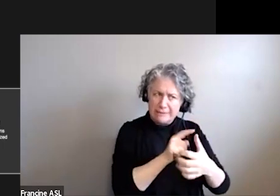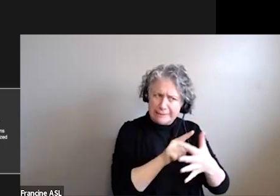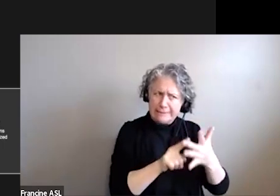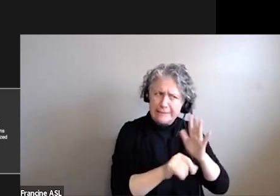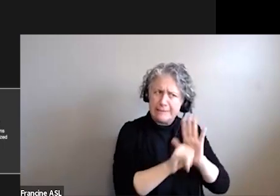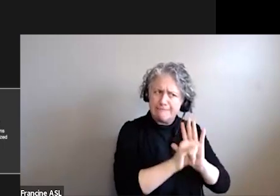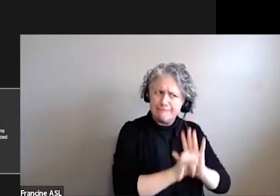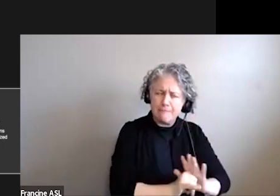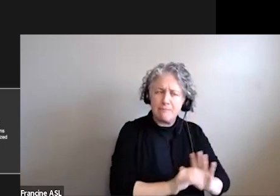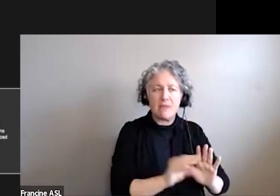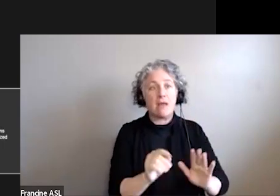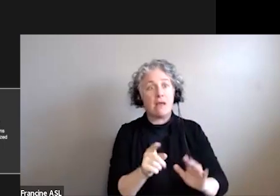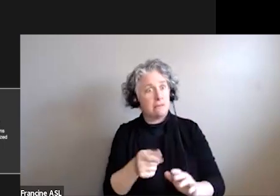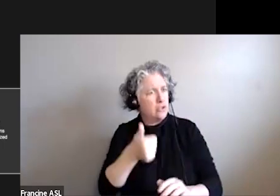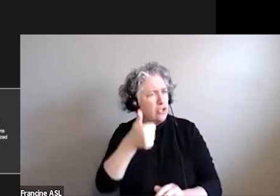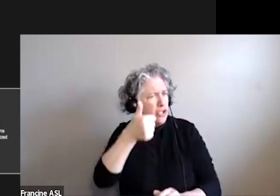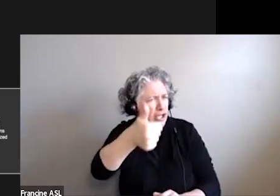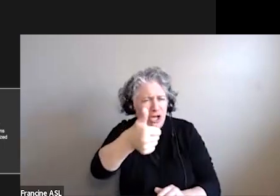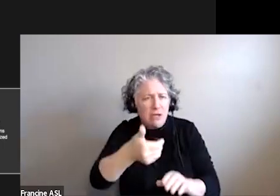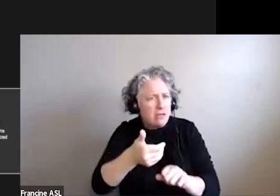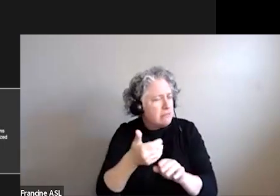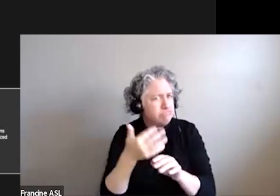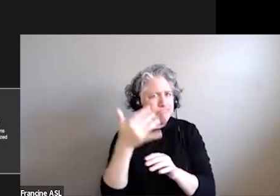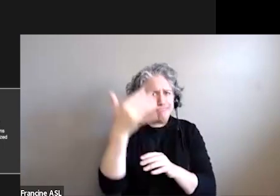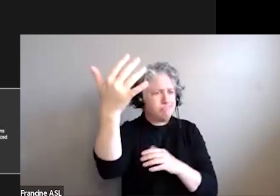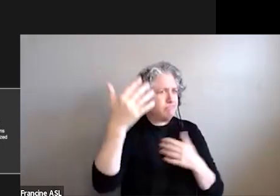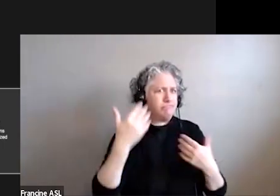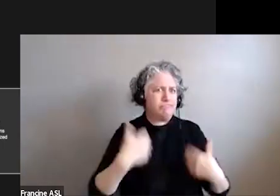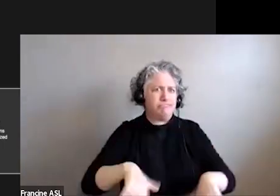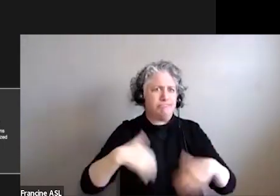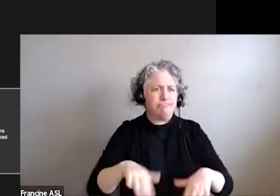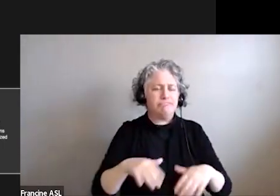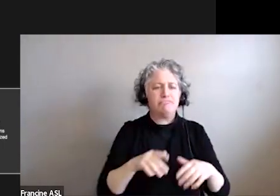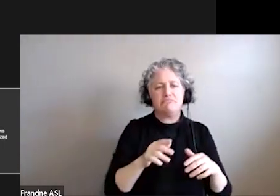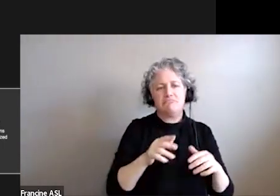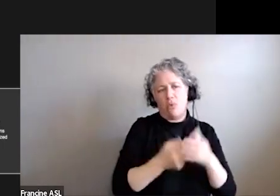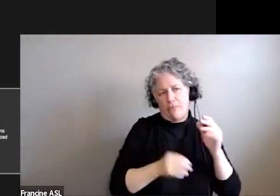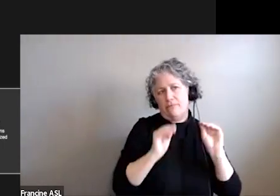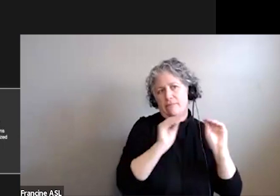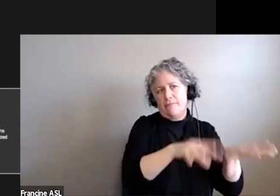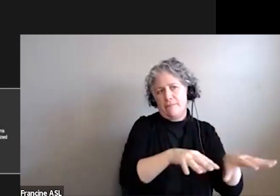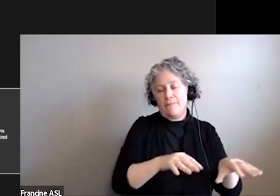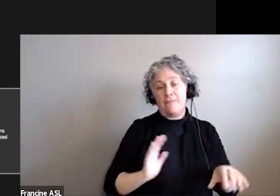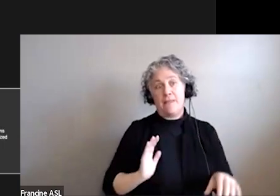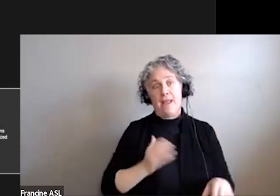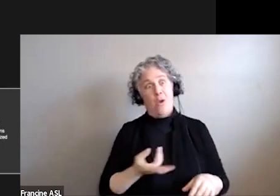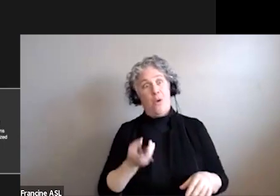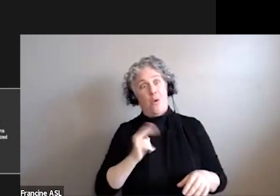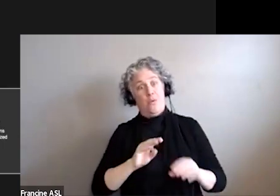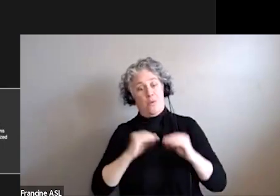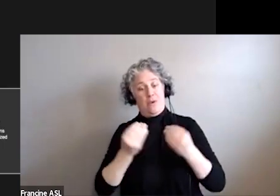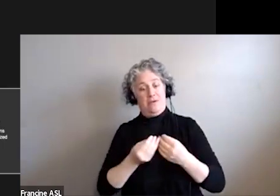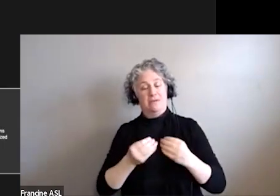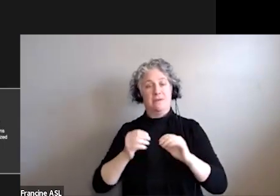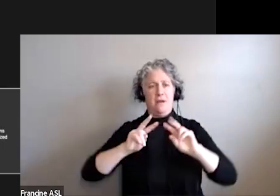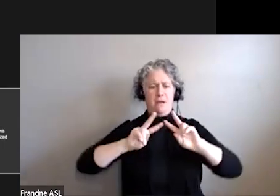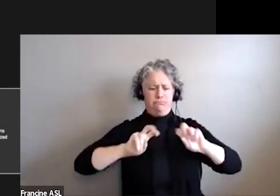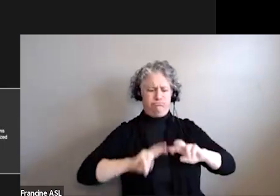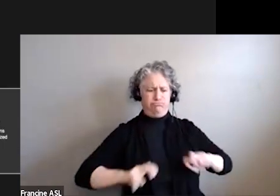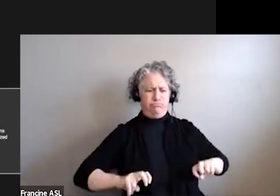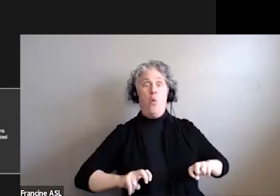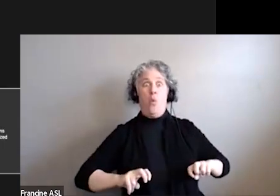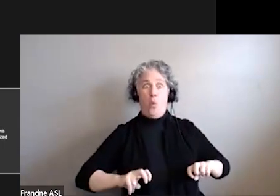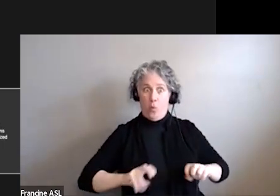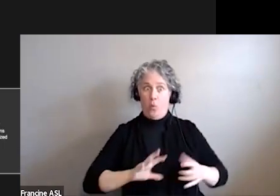and also where they're doing really well. We also did an assessment of our own organization, and we learned a lot from that assessment